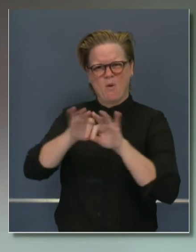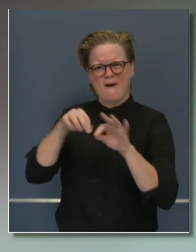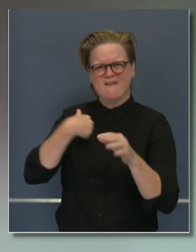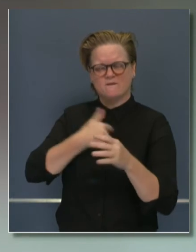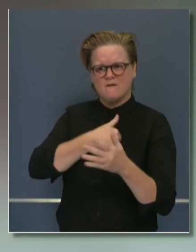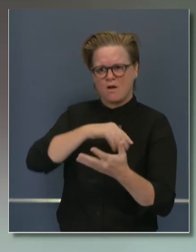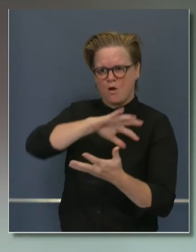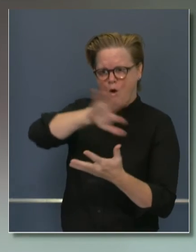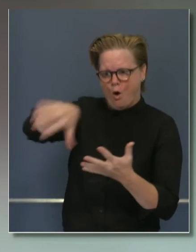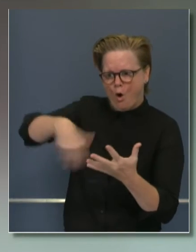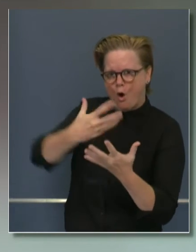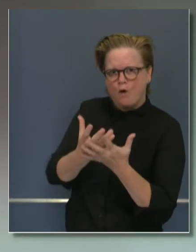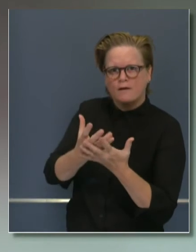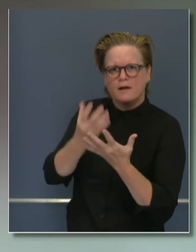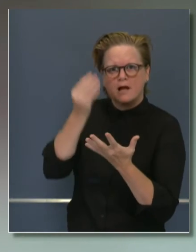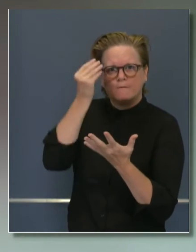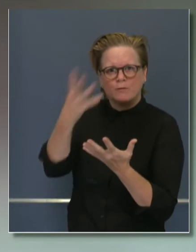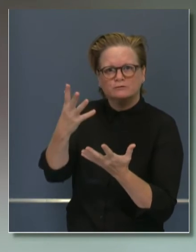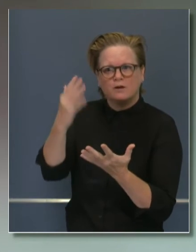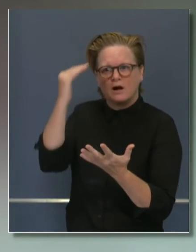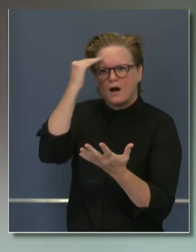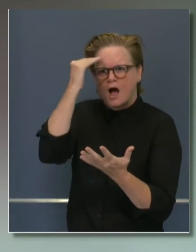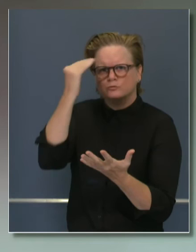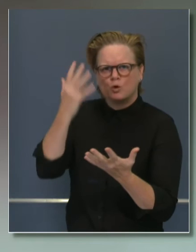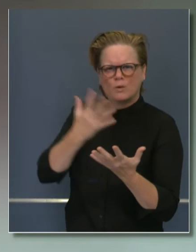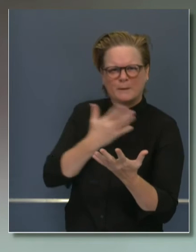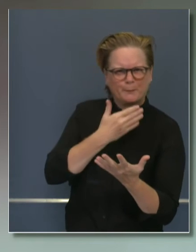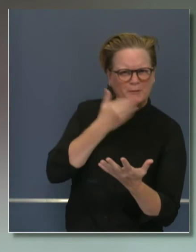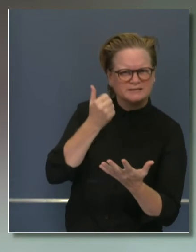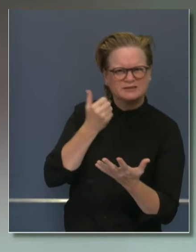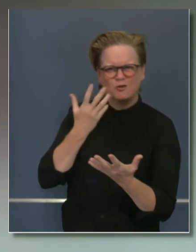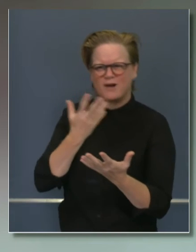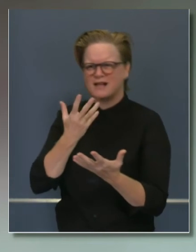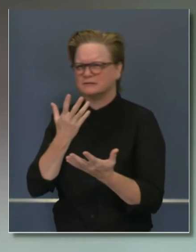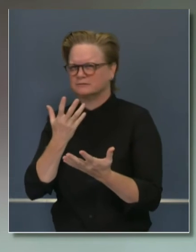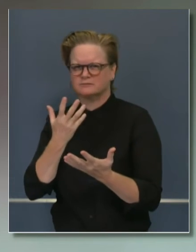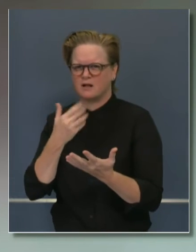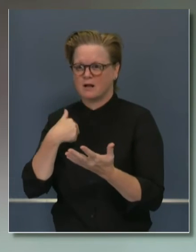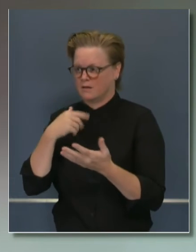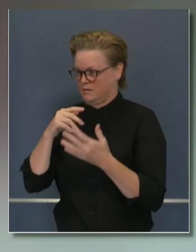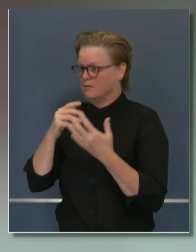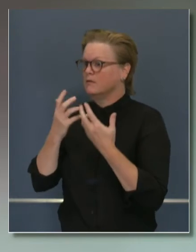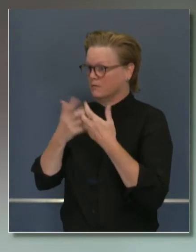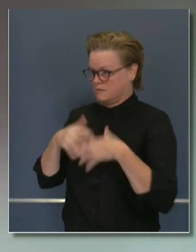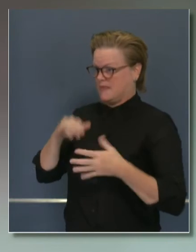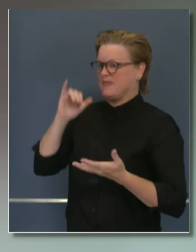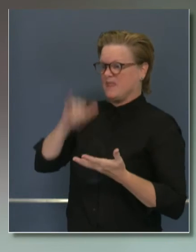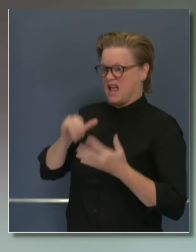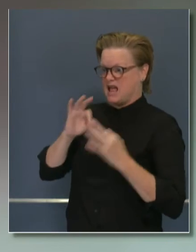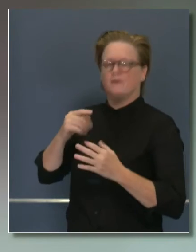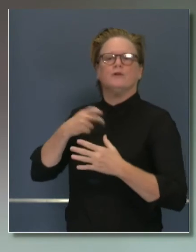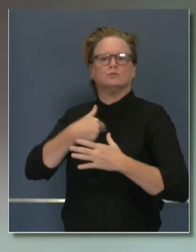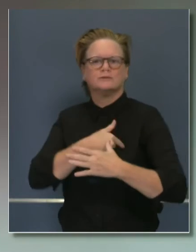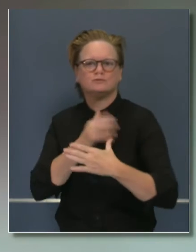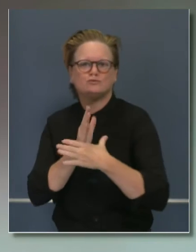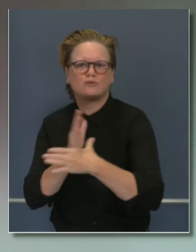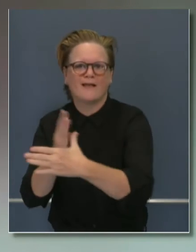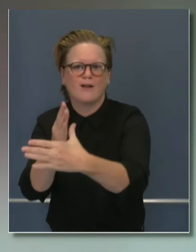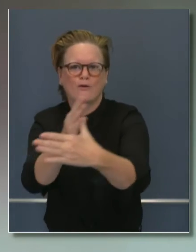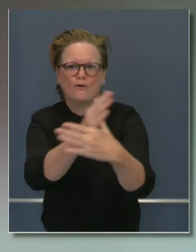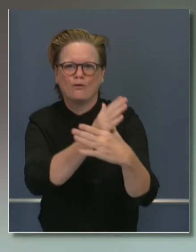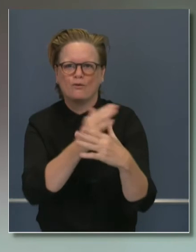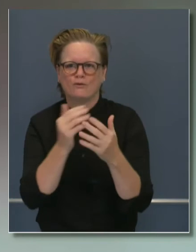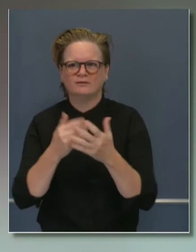and apply them here. And it is in part a symbol and a message to all of our public